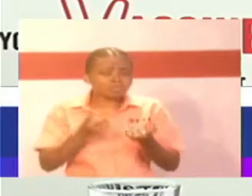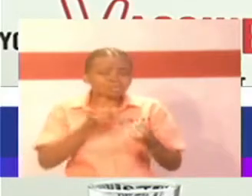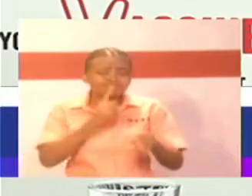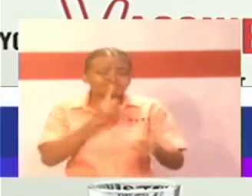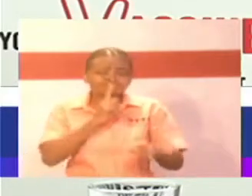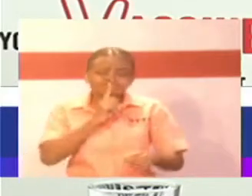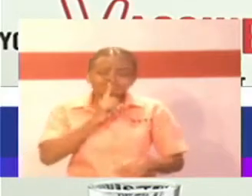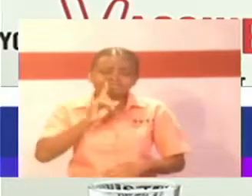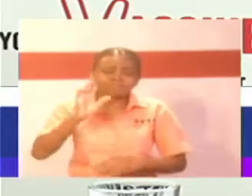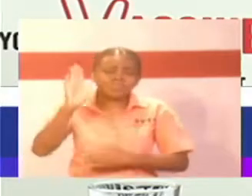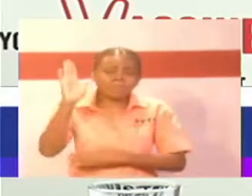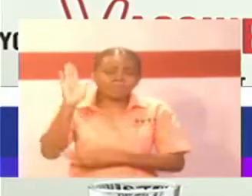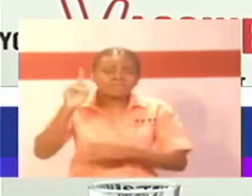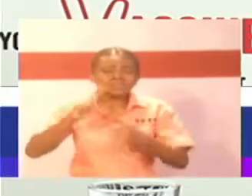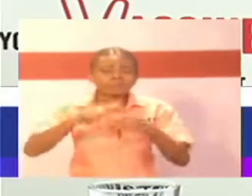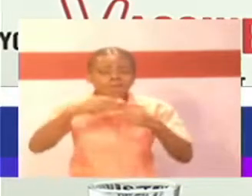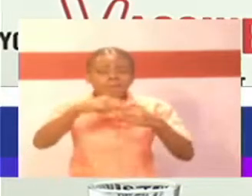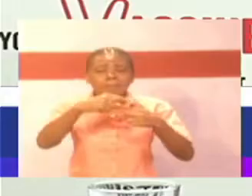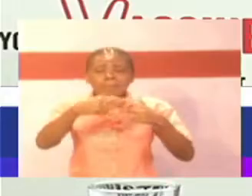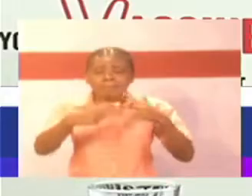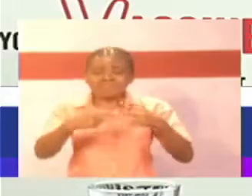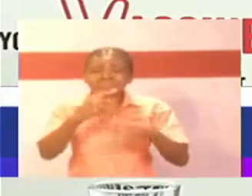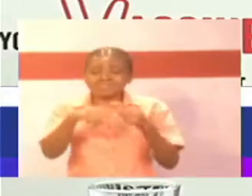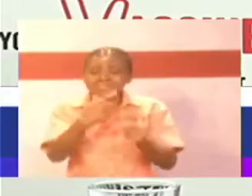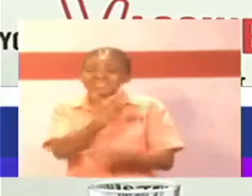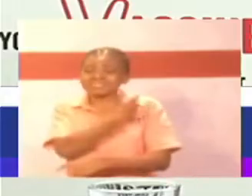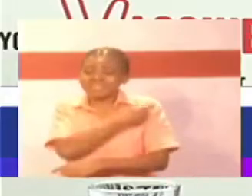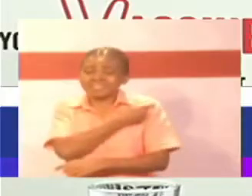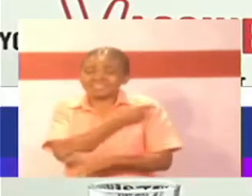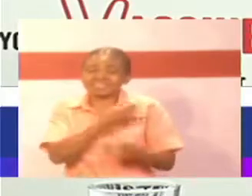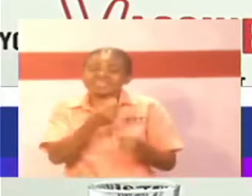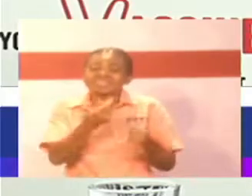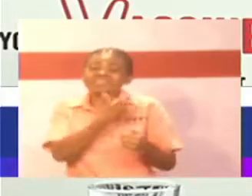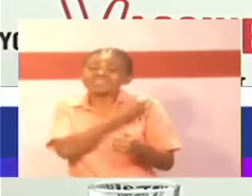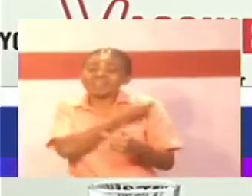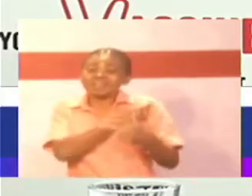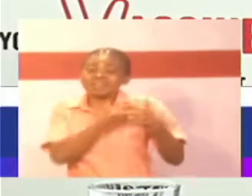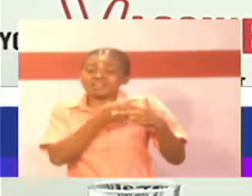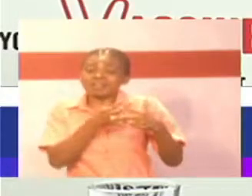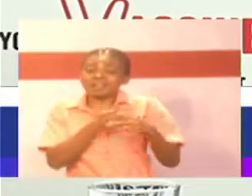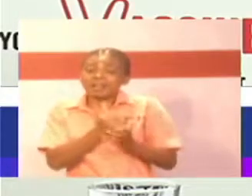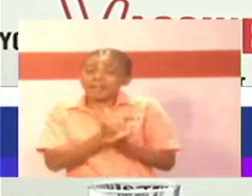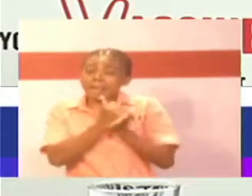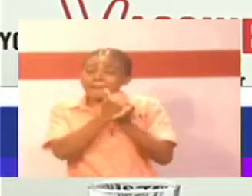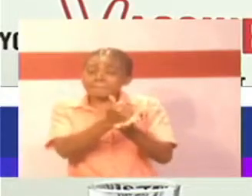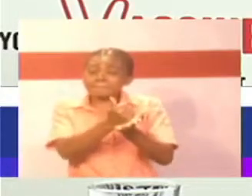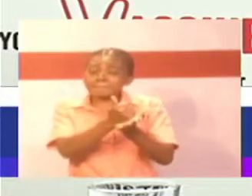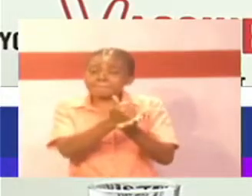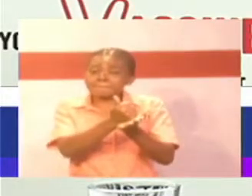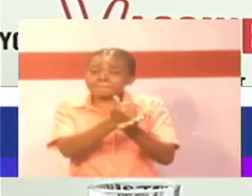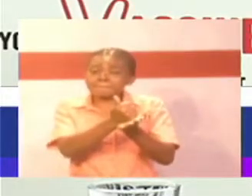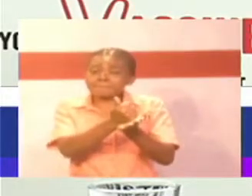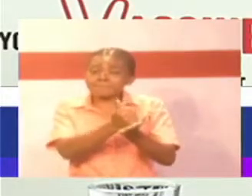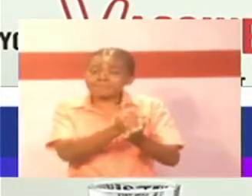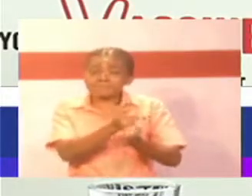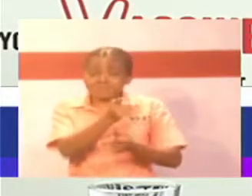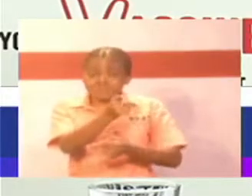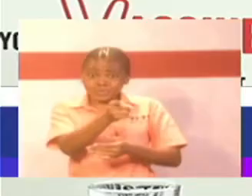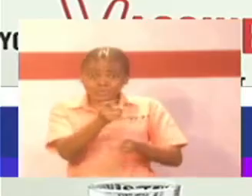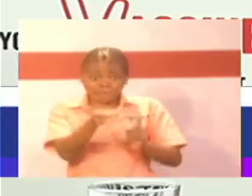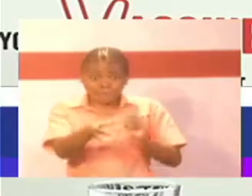3 promises of vaccination. Vaccination reduces the risk of you